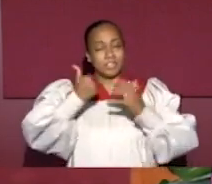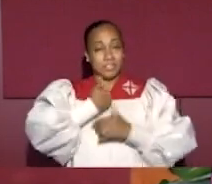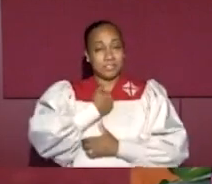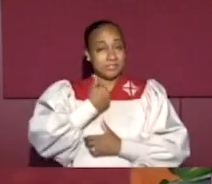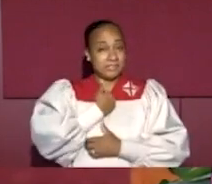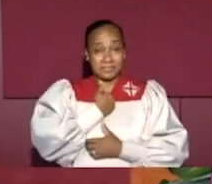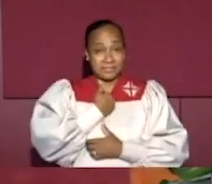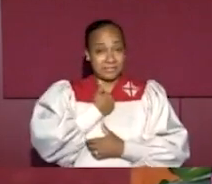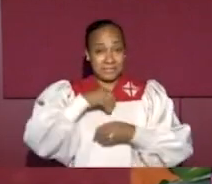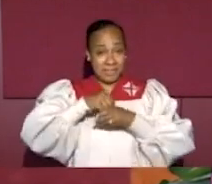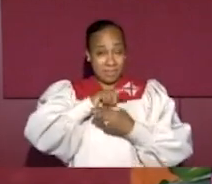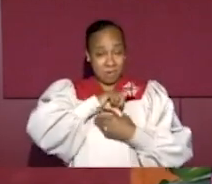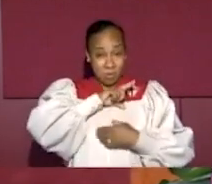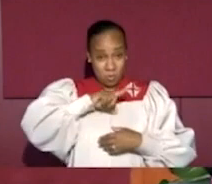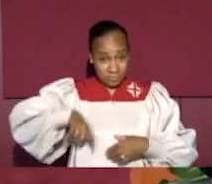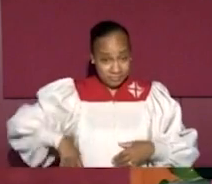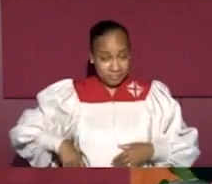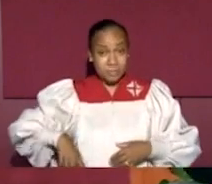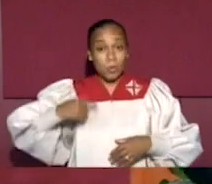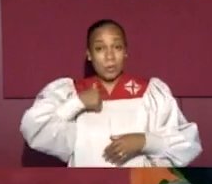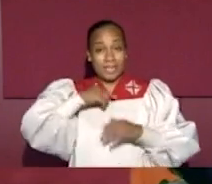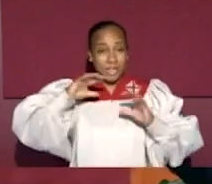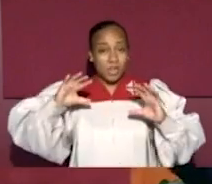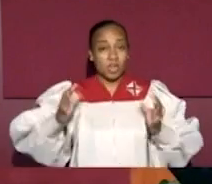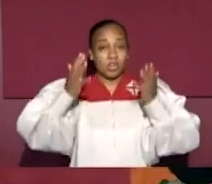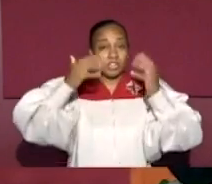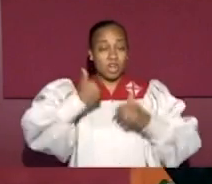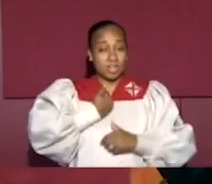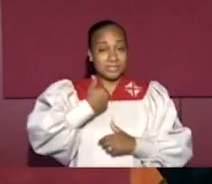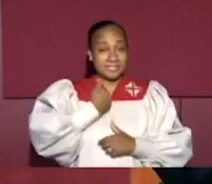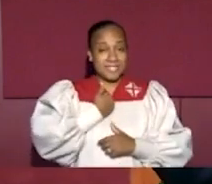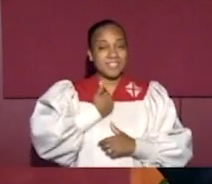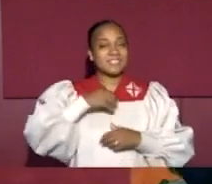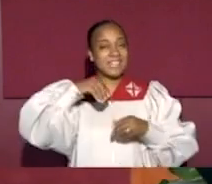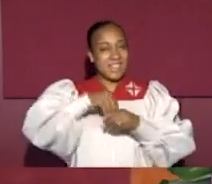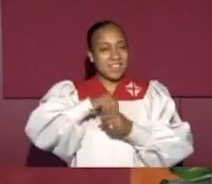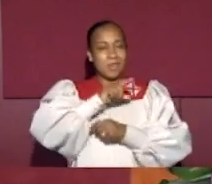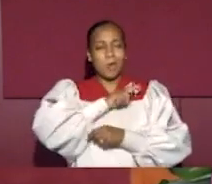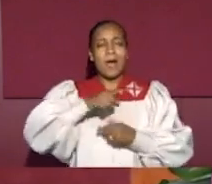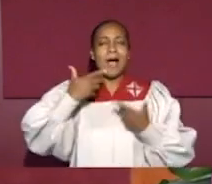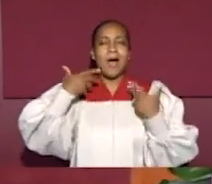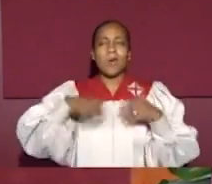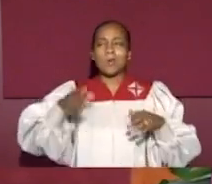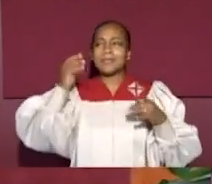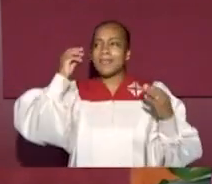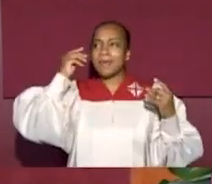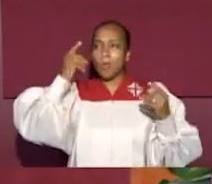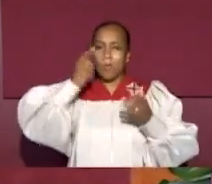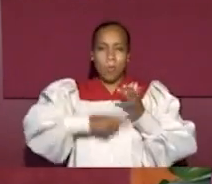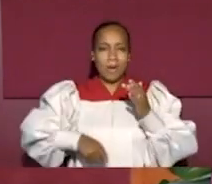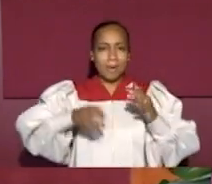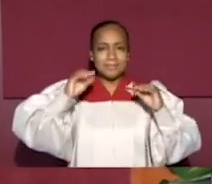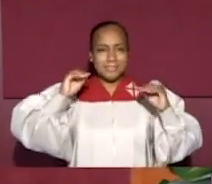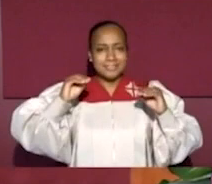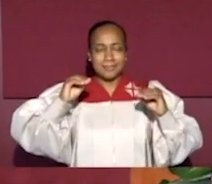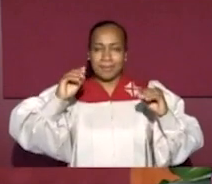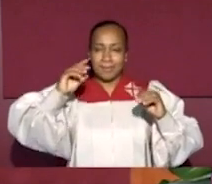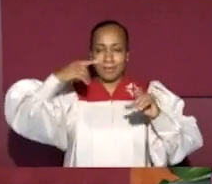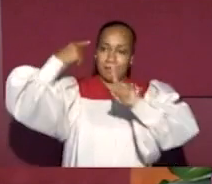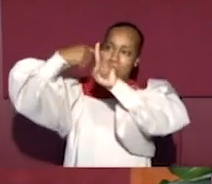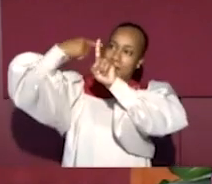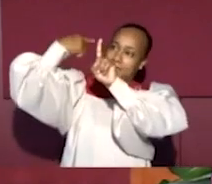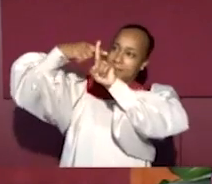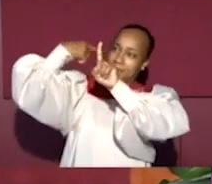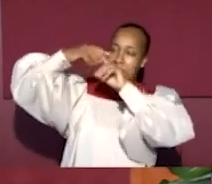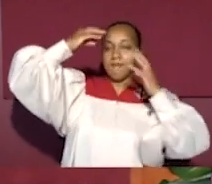ourselves in the Lord. We encourage ourselves in the Lord. So I don't want us to think that what I'm about to teach is the power of